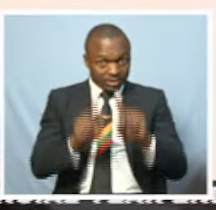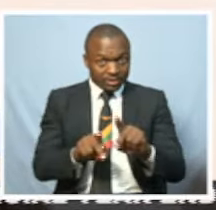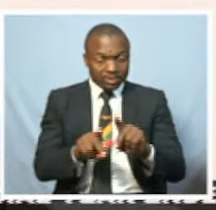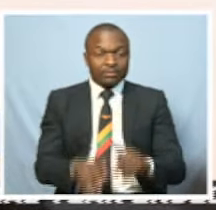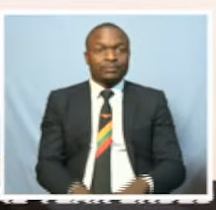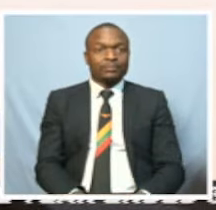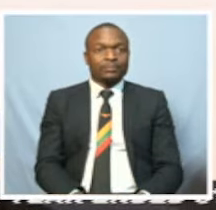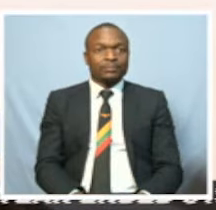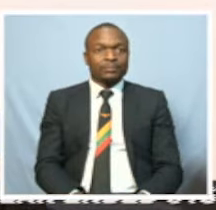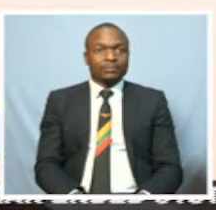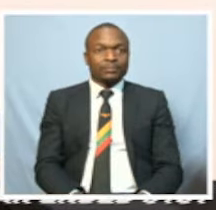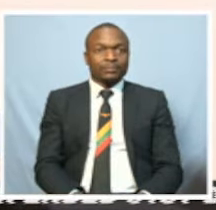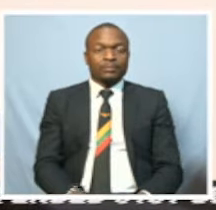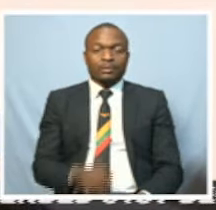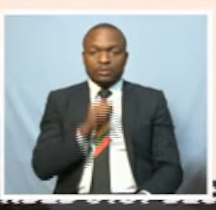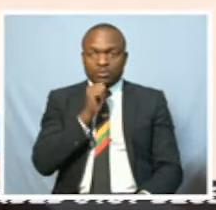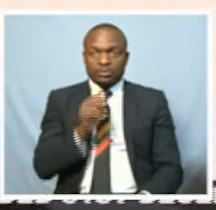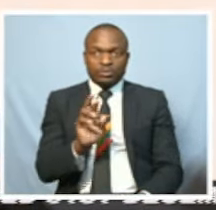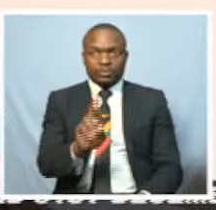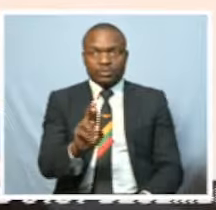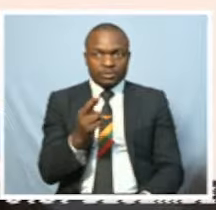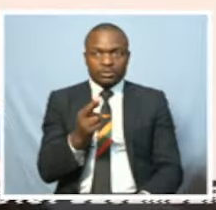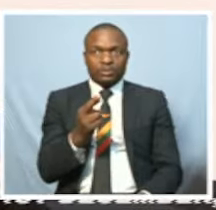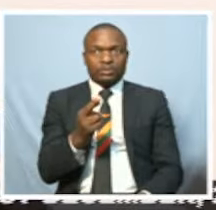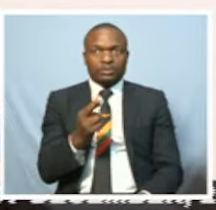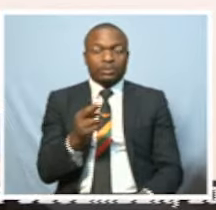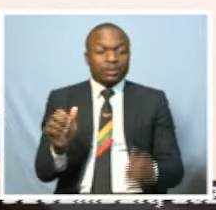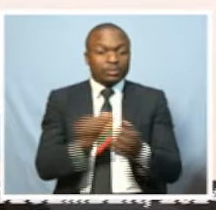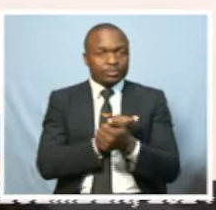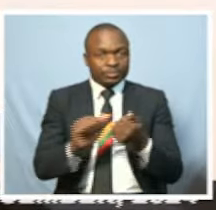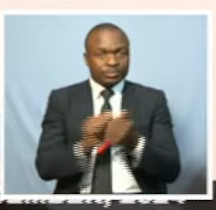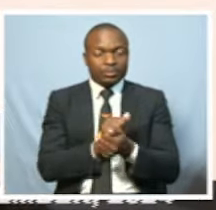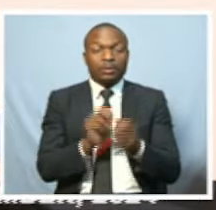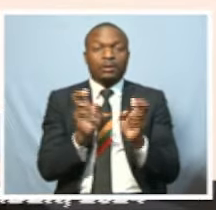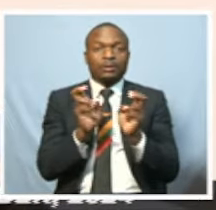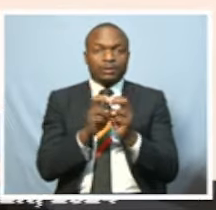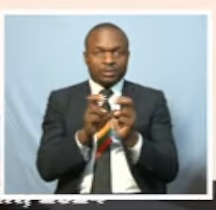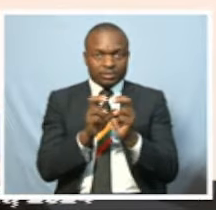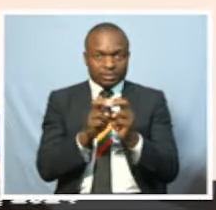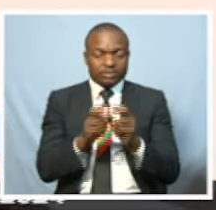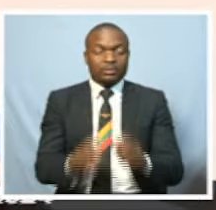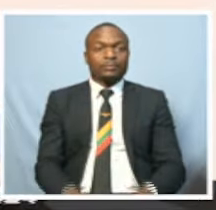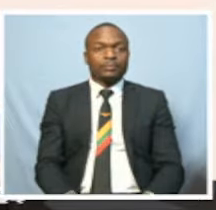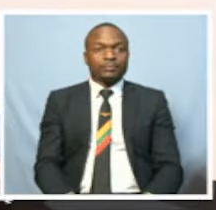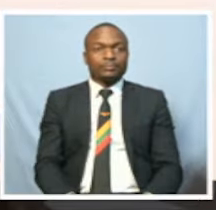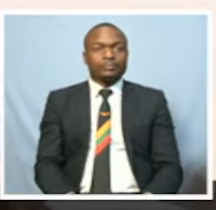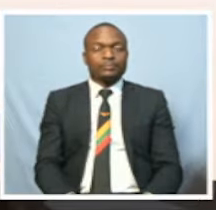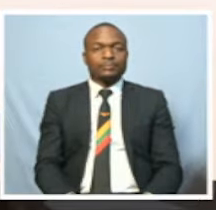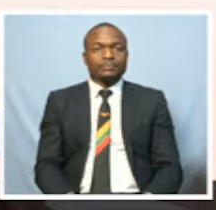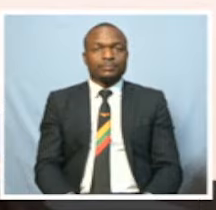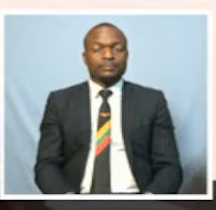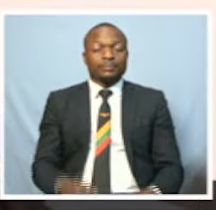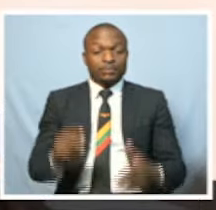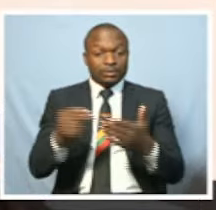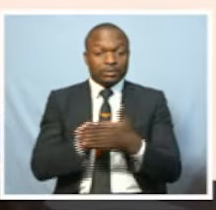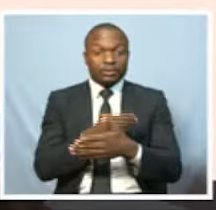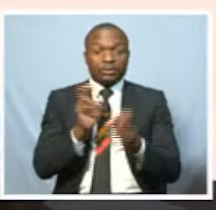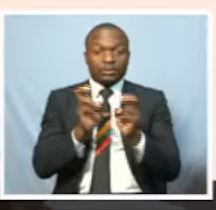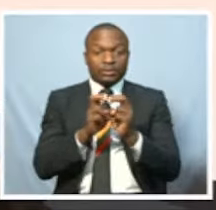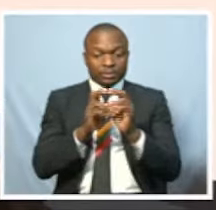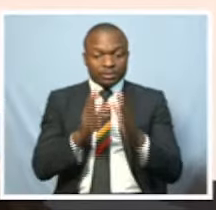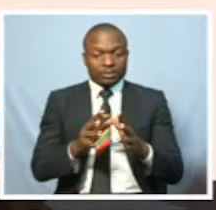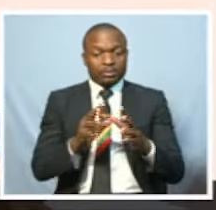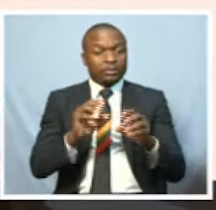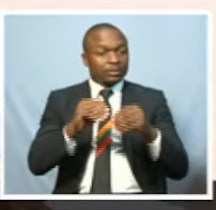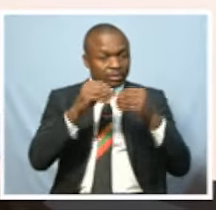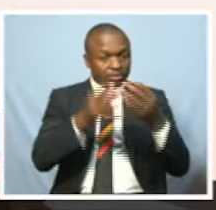the non-renewal of the expired contract. So we didn't renew this contract, And then the new contractor was procured